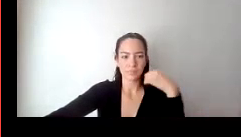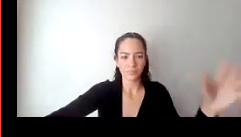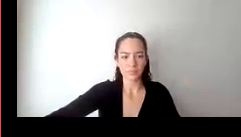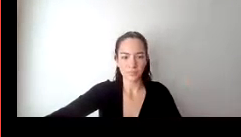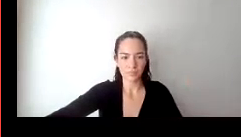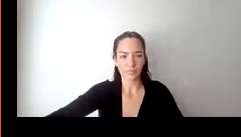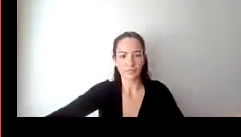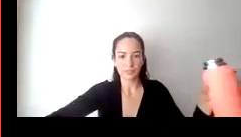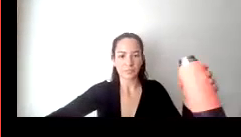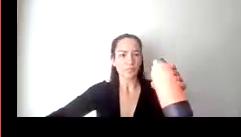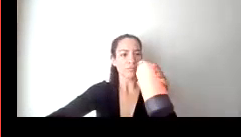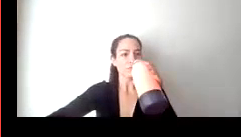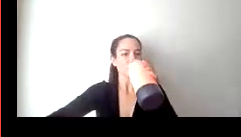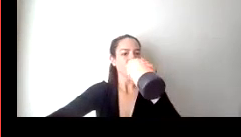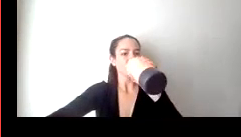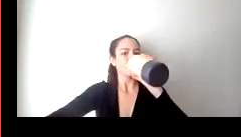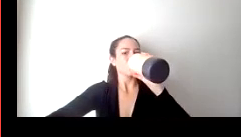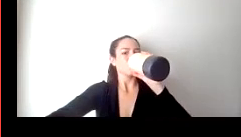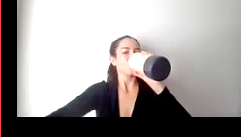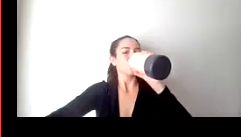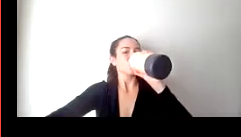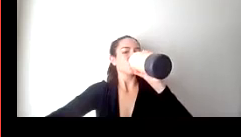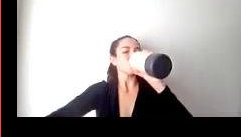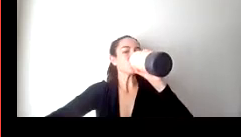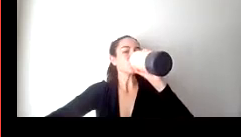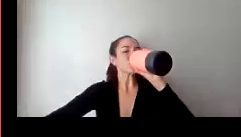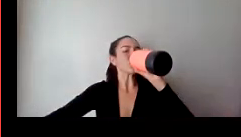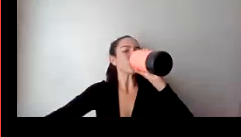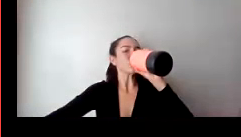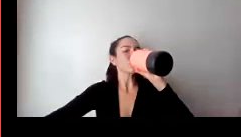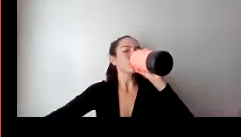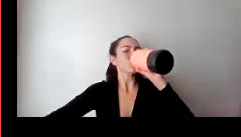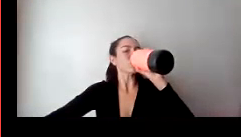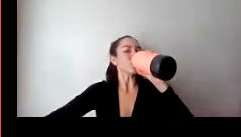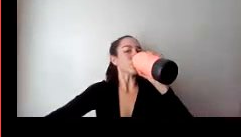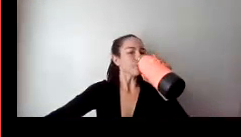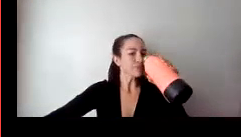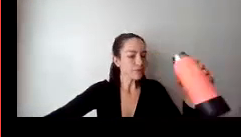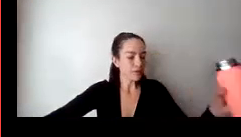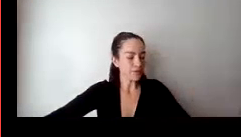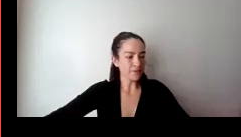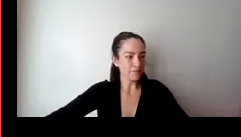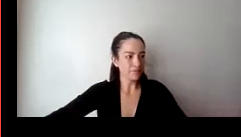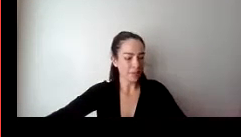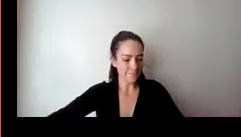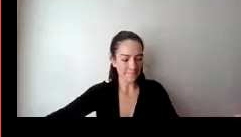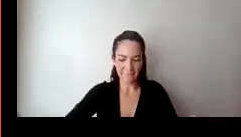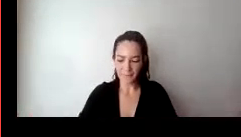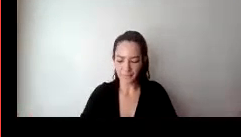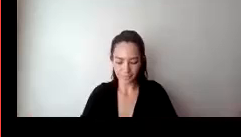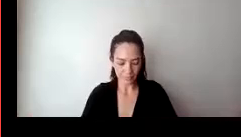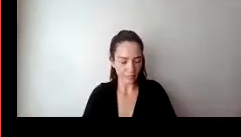And again, if you have other ideas, don't be shy. Okay, this one is a long one. The next one is